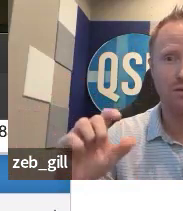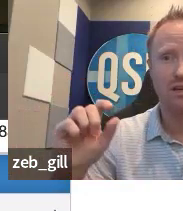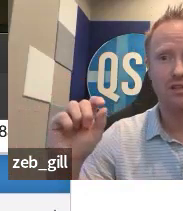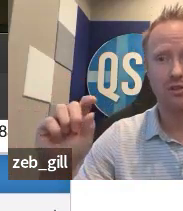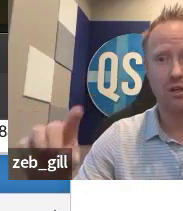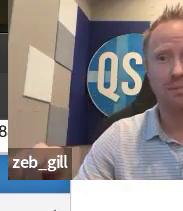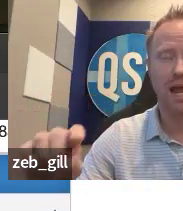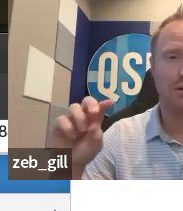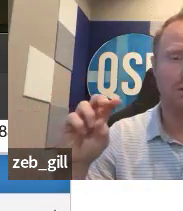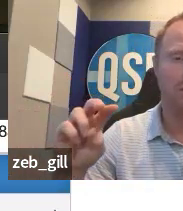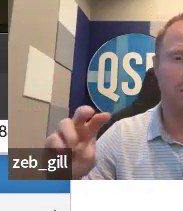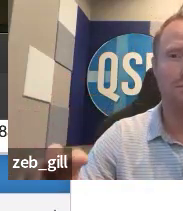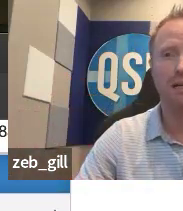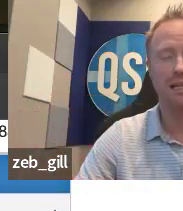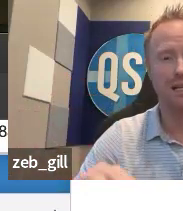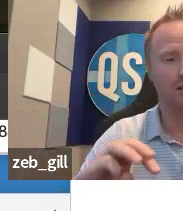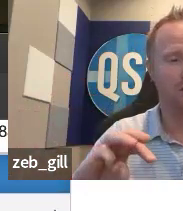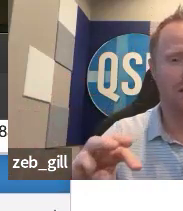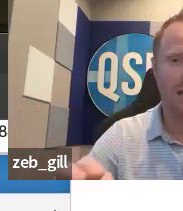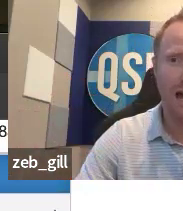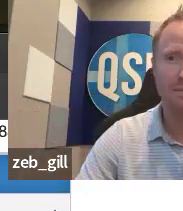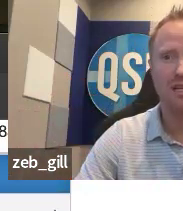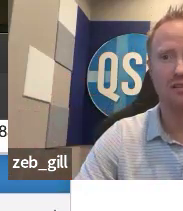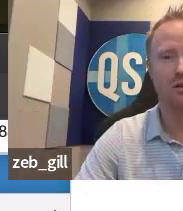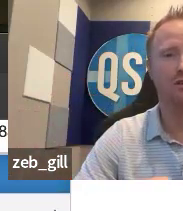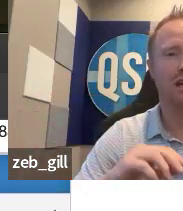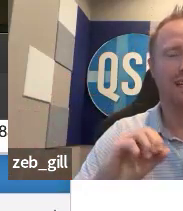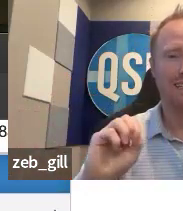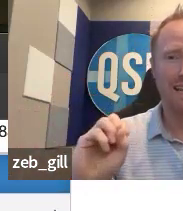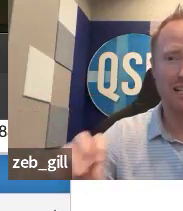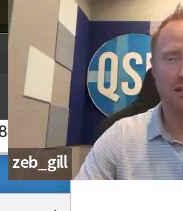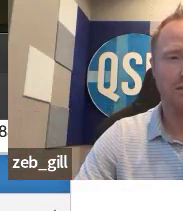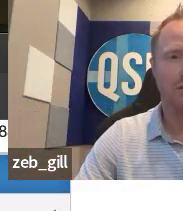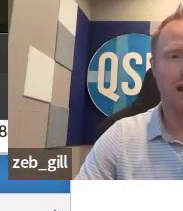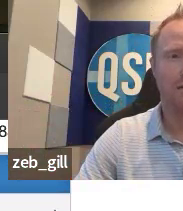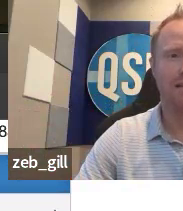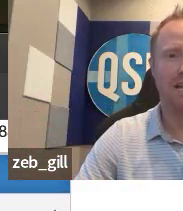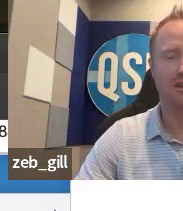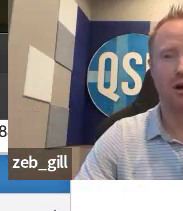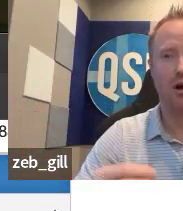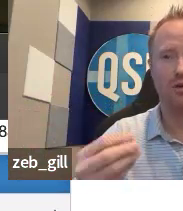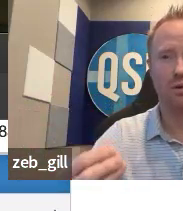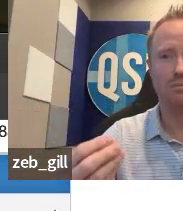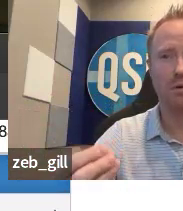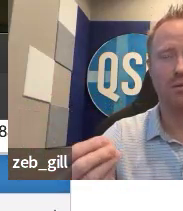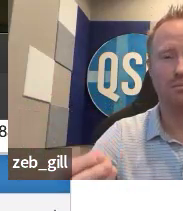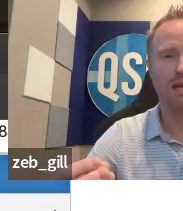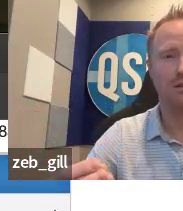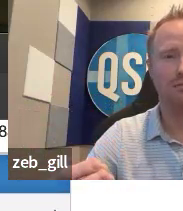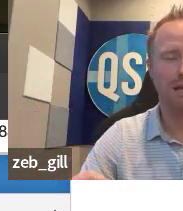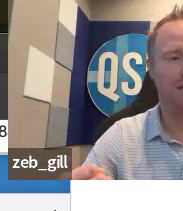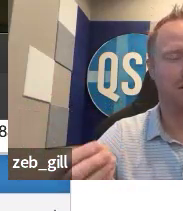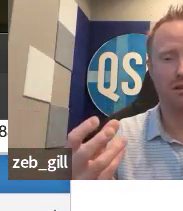schedule goes, so does payroll, so does billing, so does timesheets, so does daily service note documentation. All those really